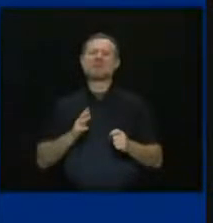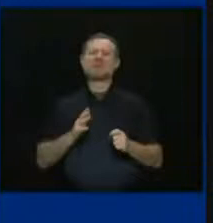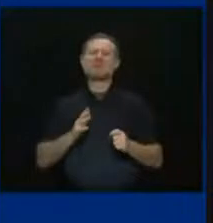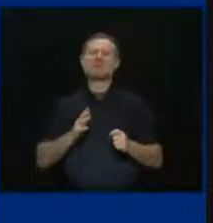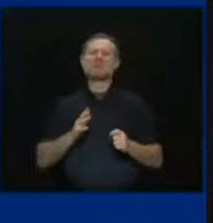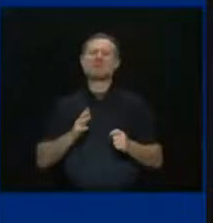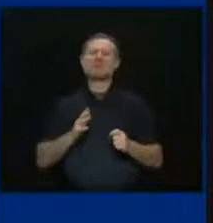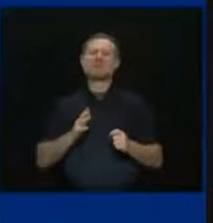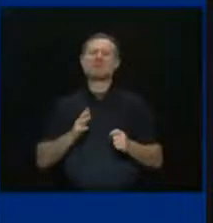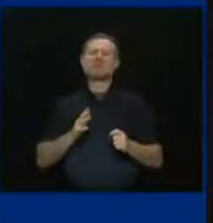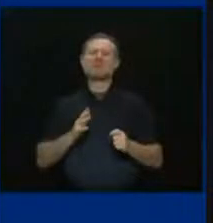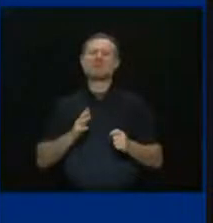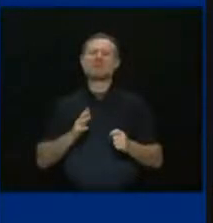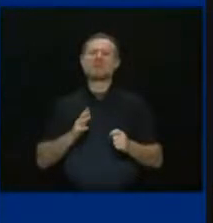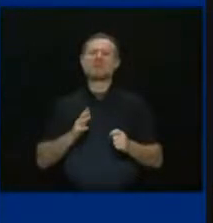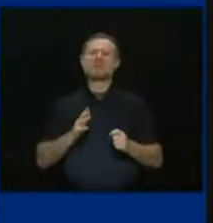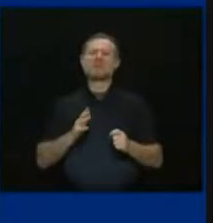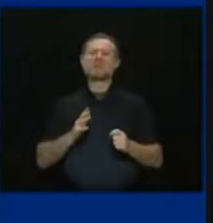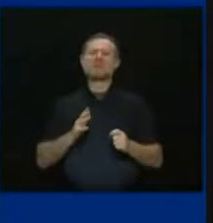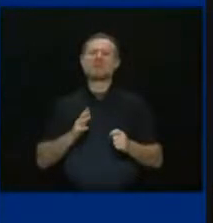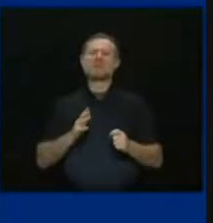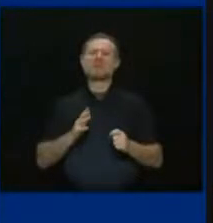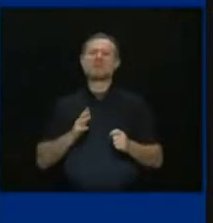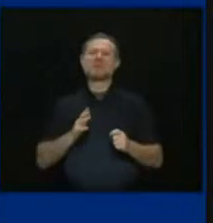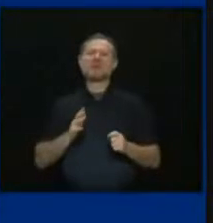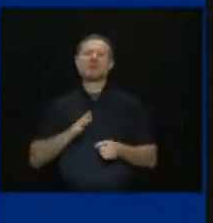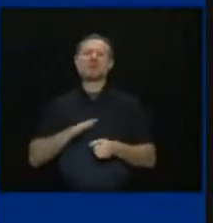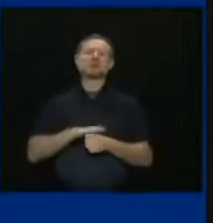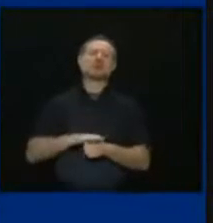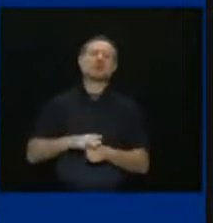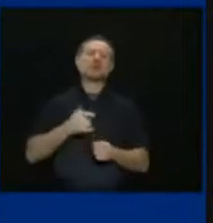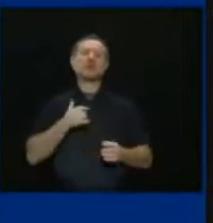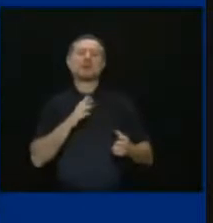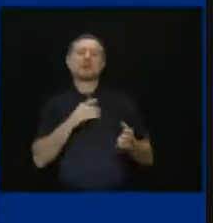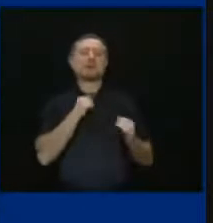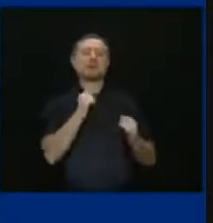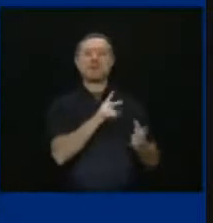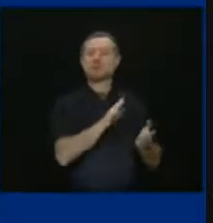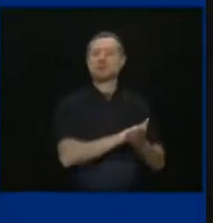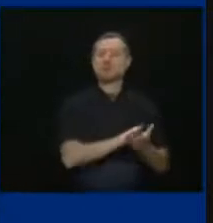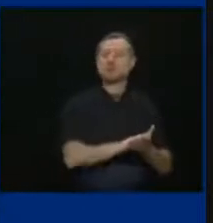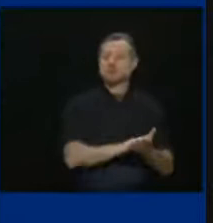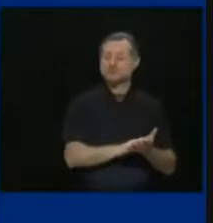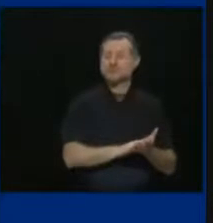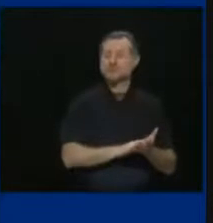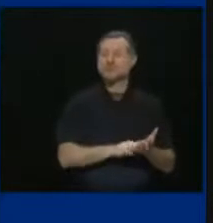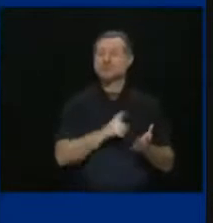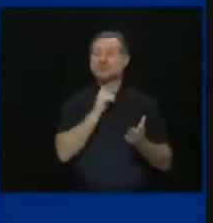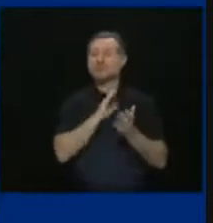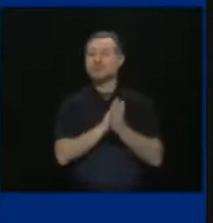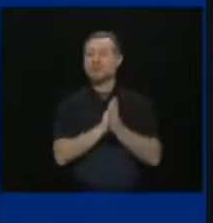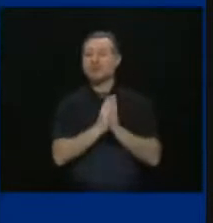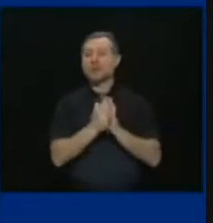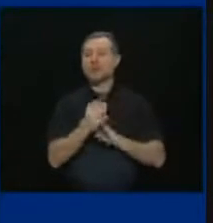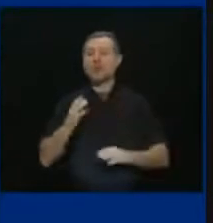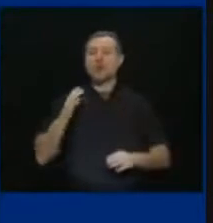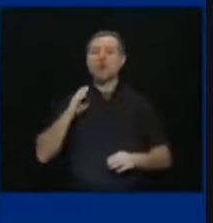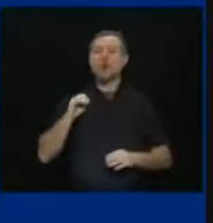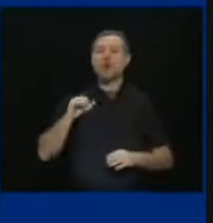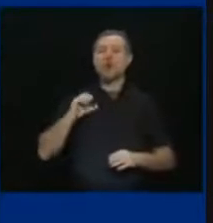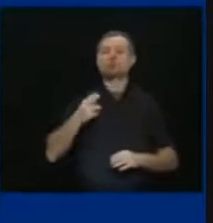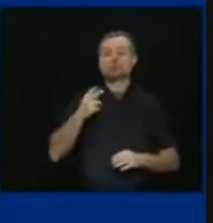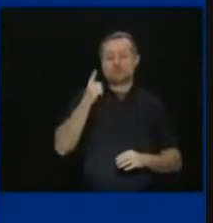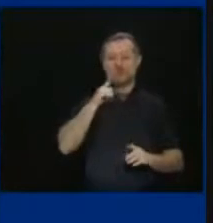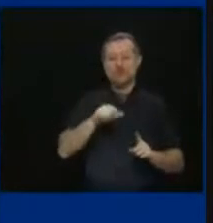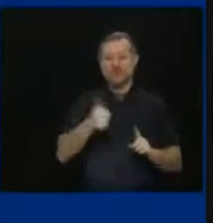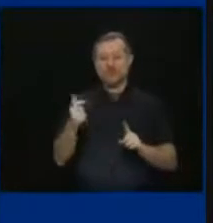that. But her nephew, he's a special guy and whatever. And he'd actually become a coach for other people in addiction. Look at